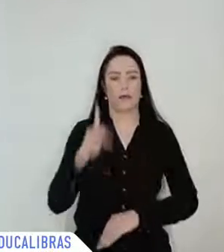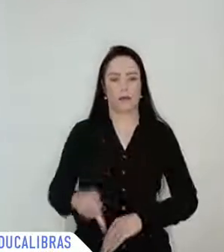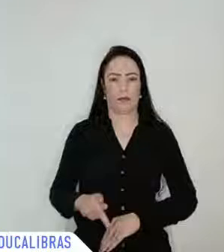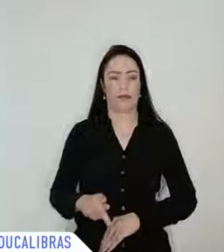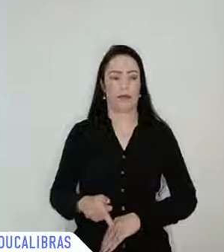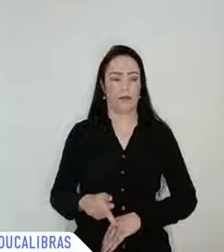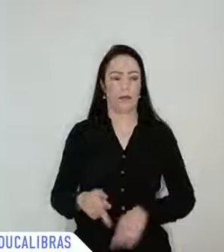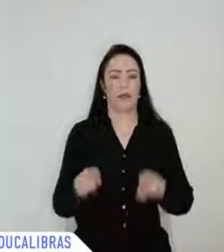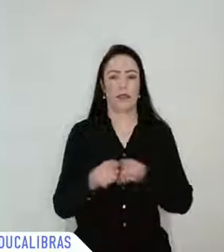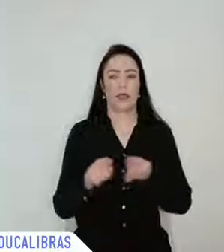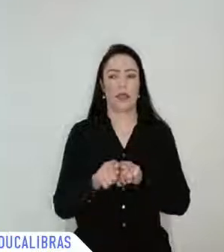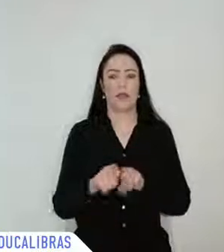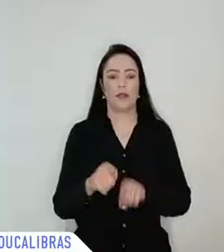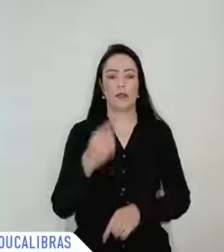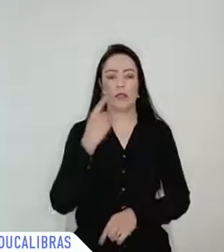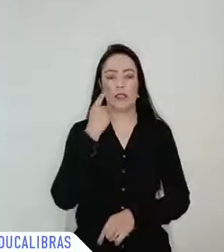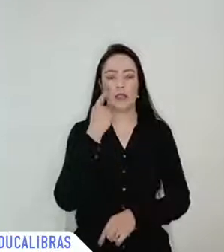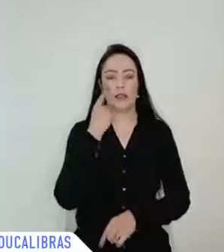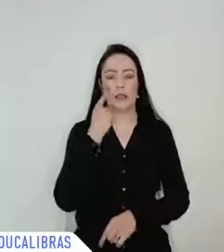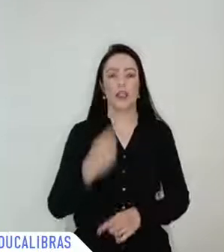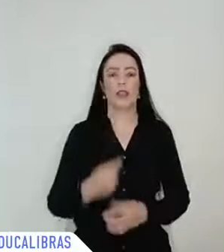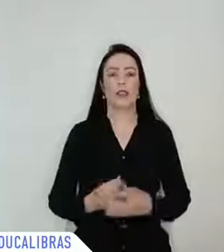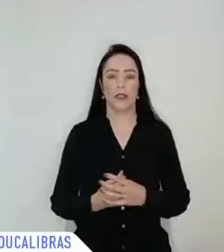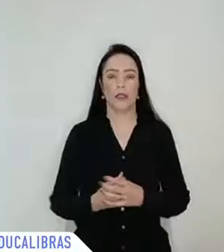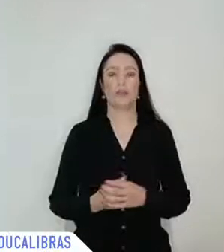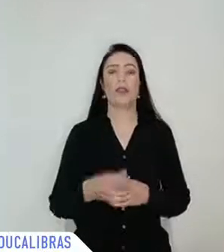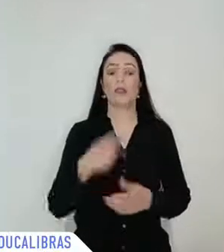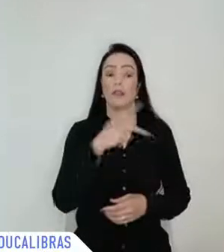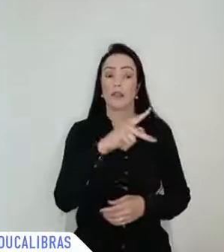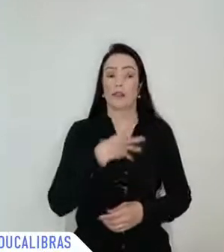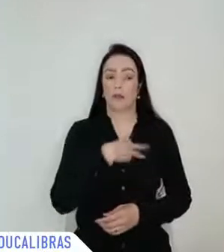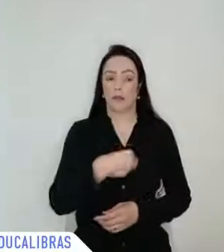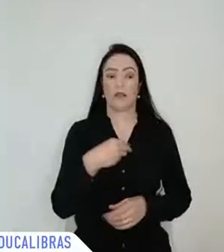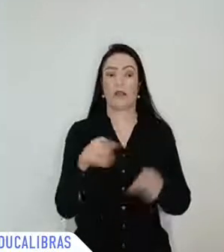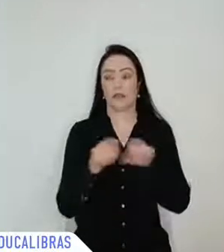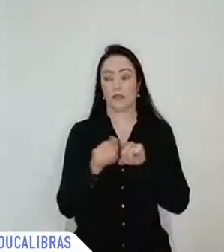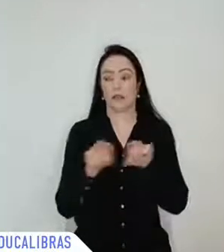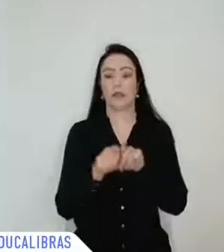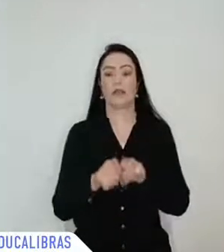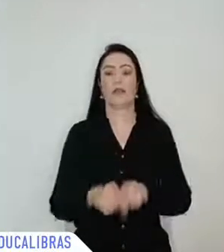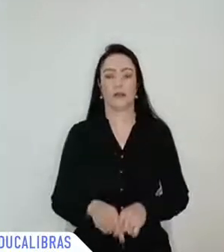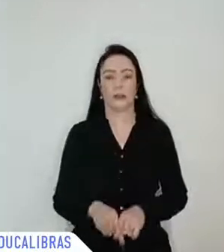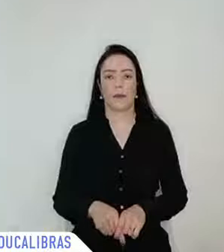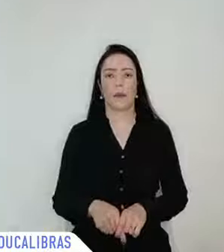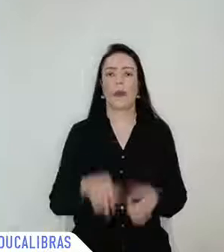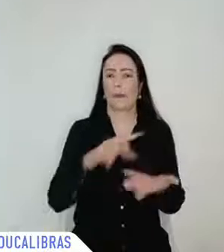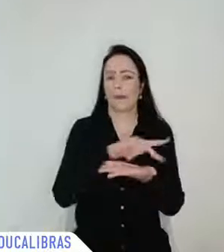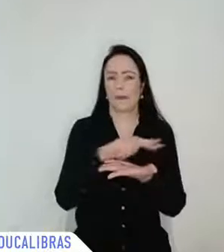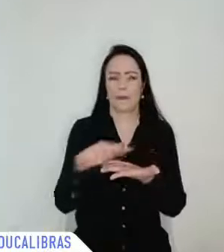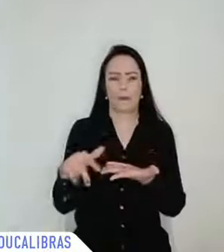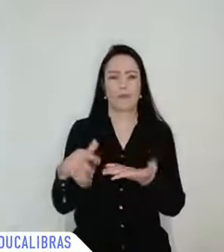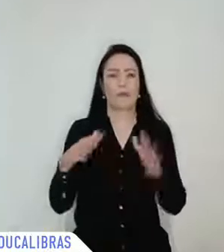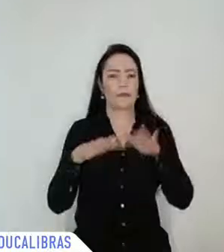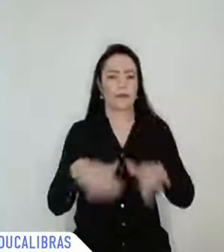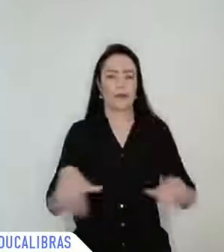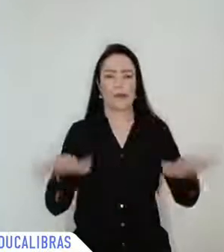85% of the attacks done against the press was done either by the president or by one of his three